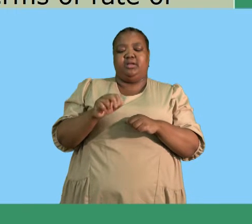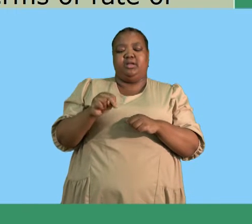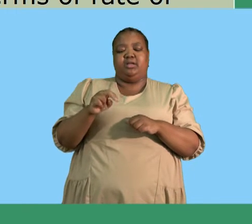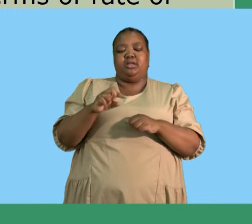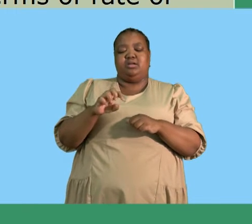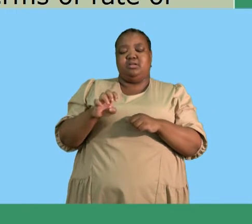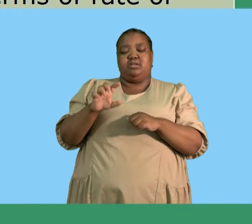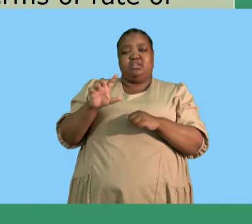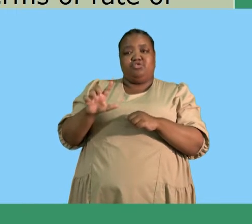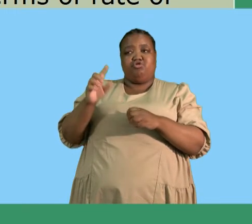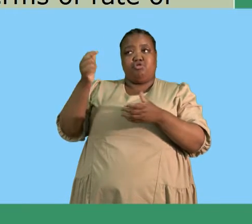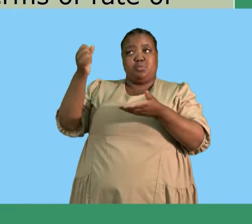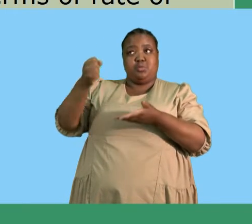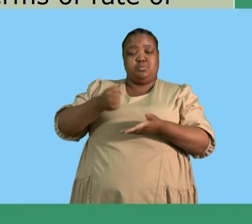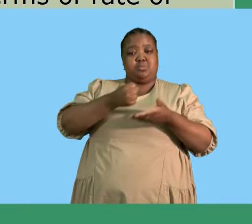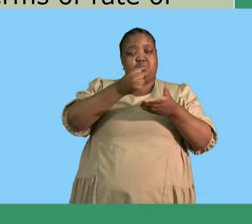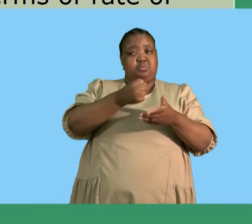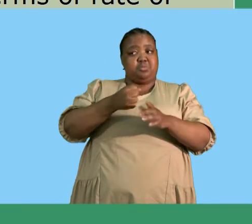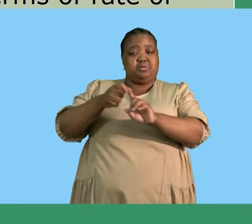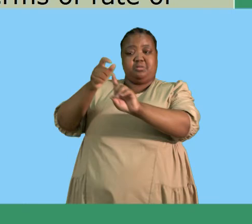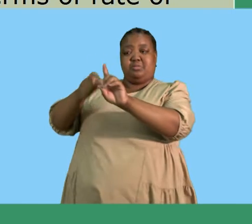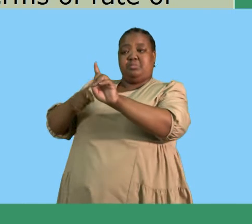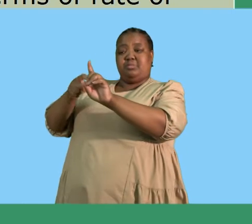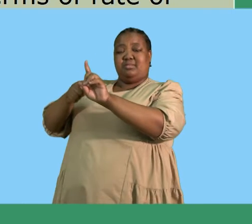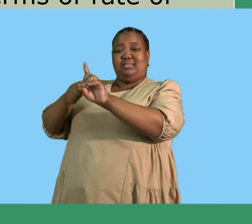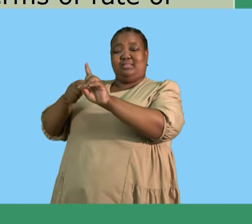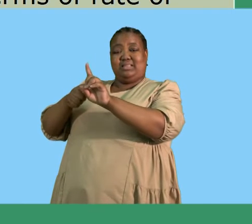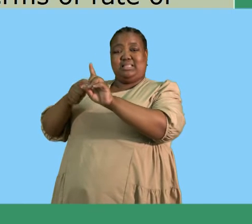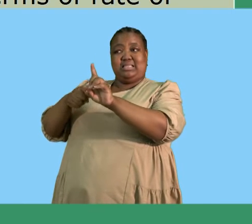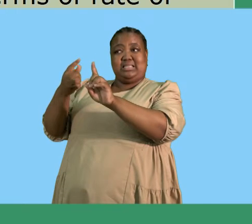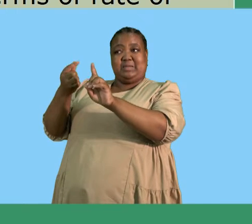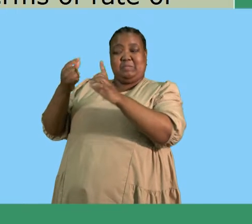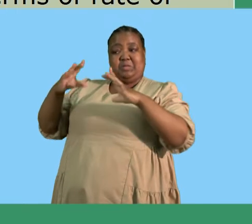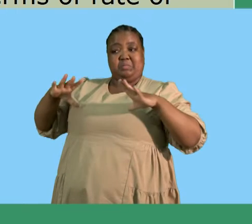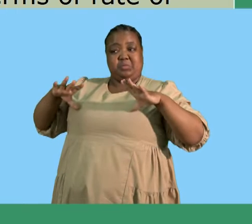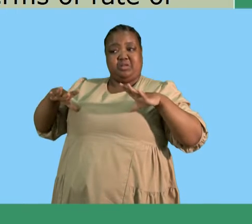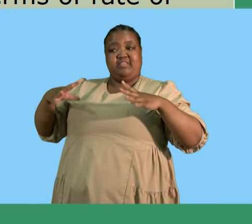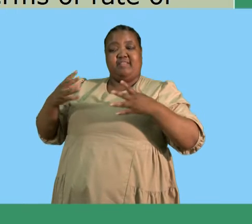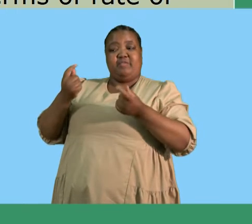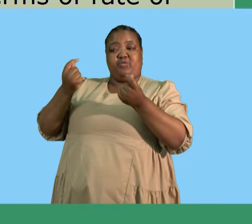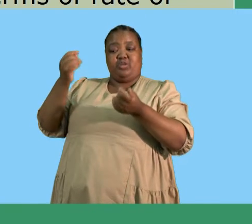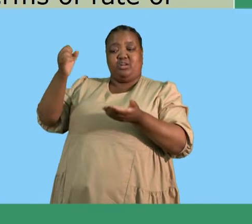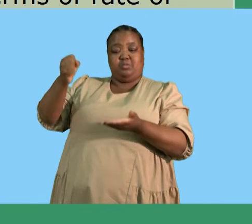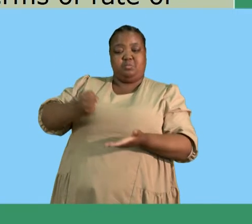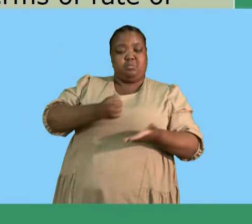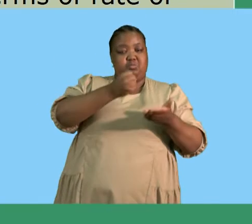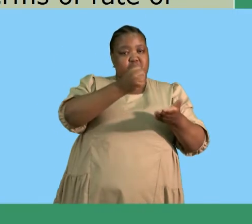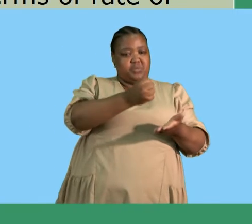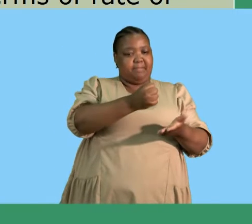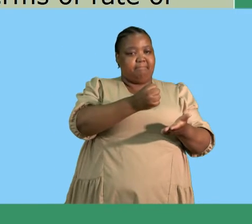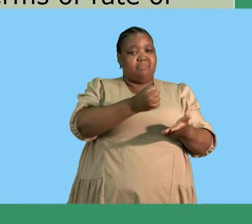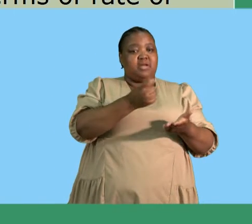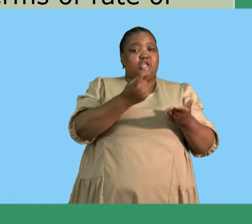funding, which is when a wealthy entrepreneur offers financial help in exchange for a share in